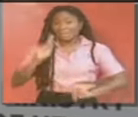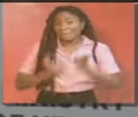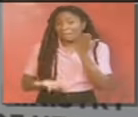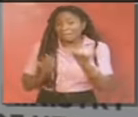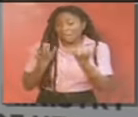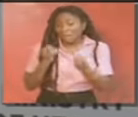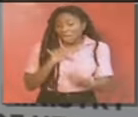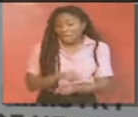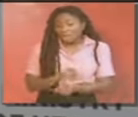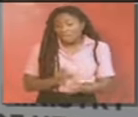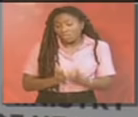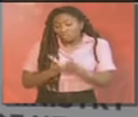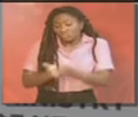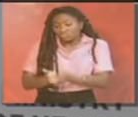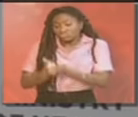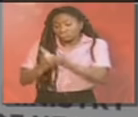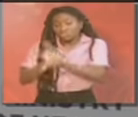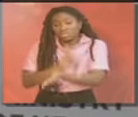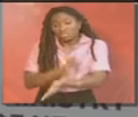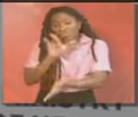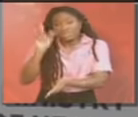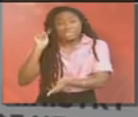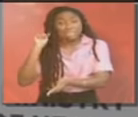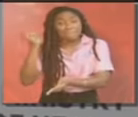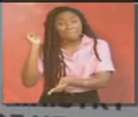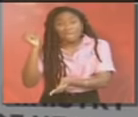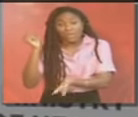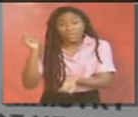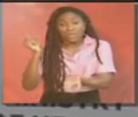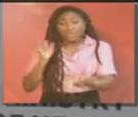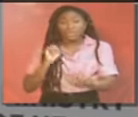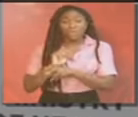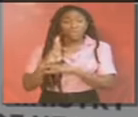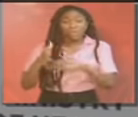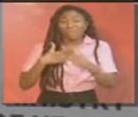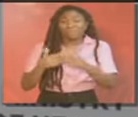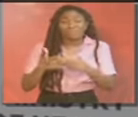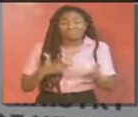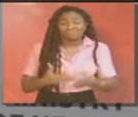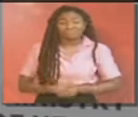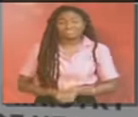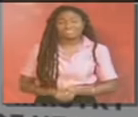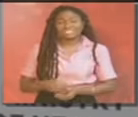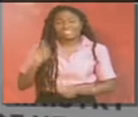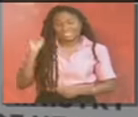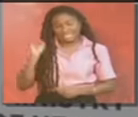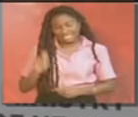either to Tobago or to wherever they're going. We do need to